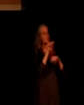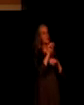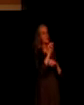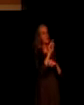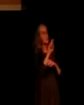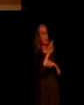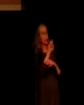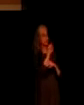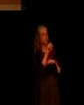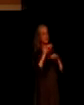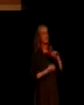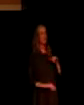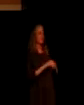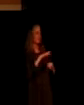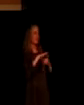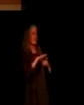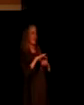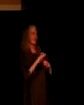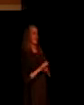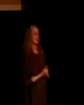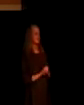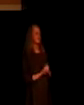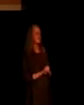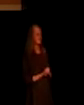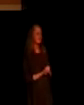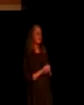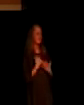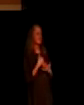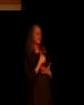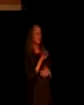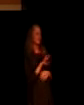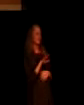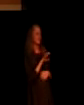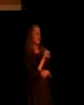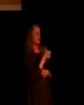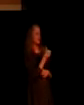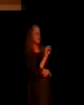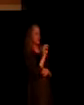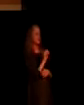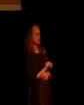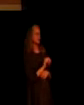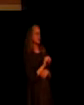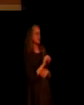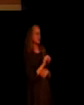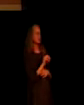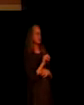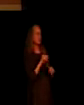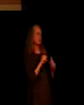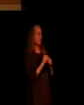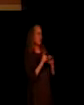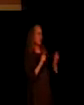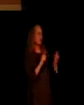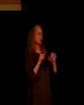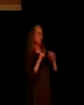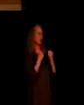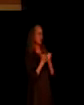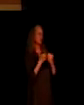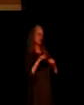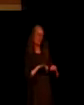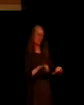like that than it is Earth science. We're only 10% of the show in the agency to this